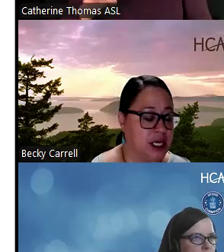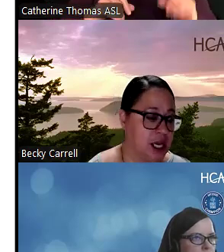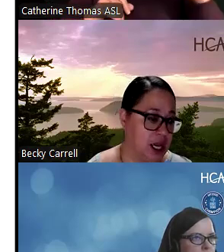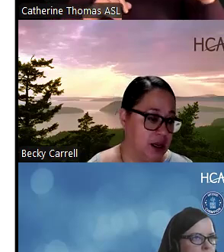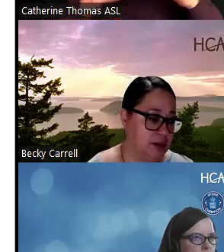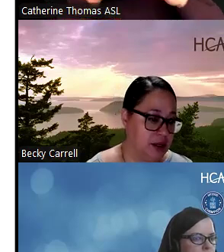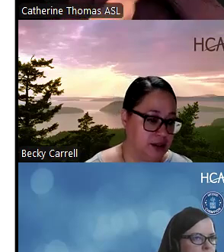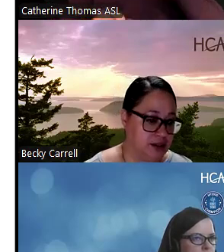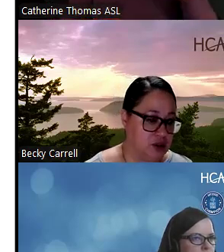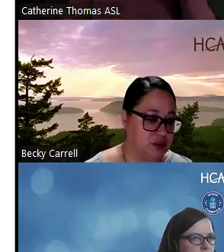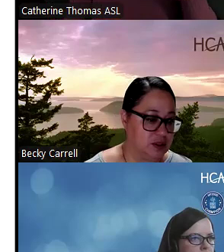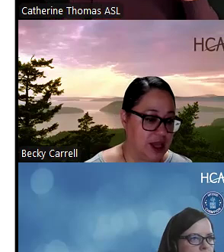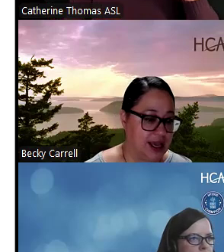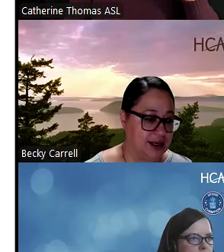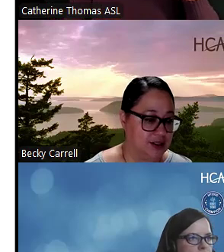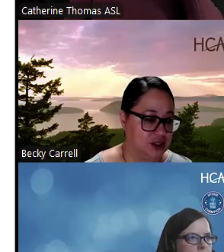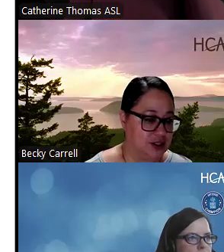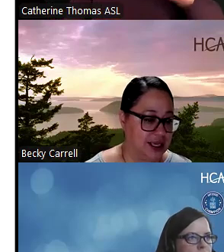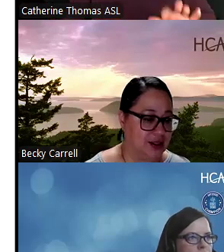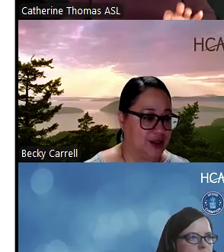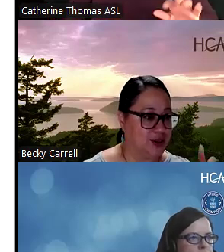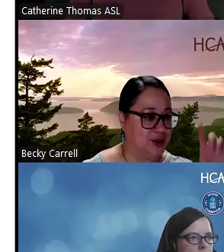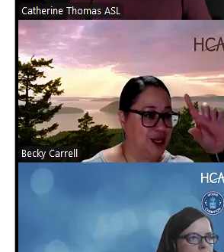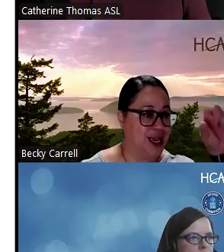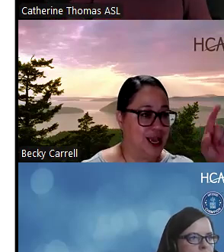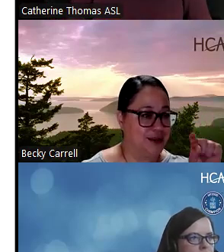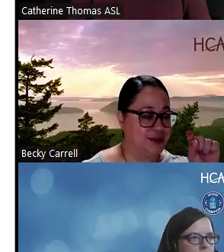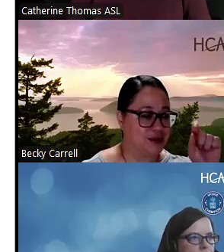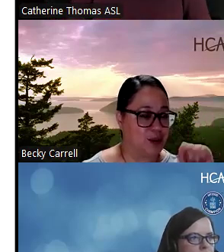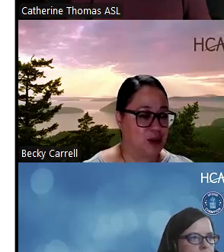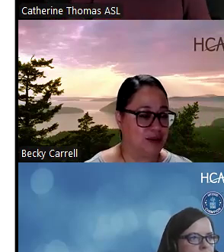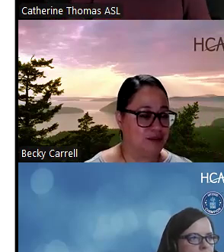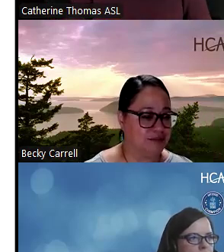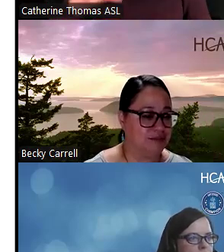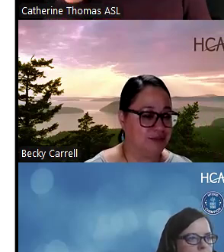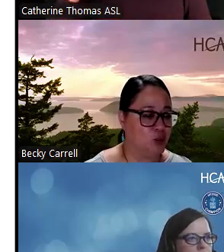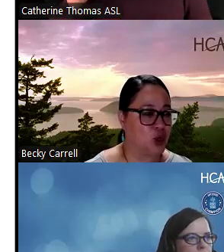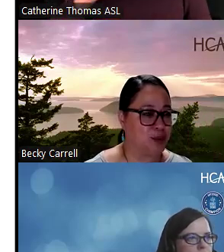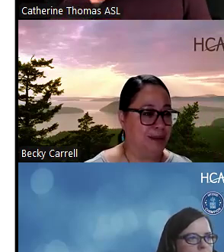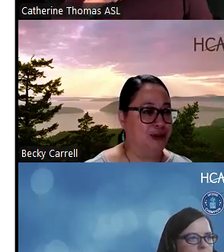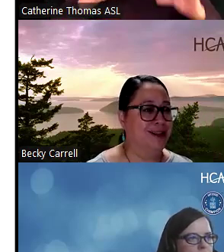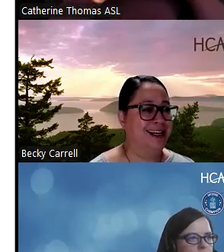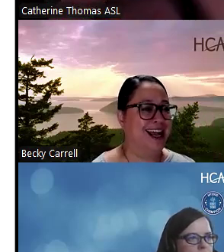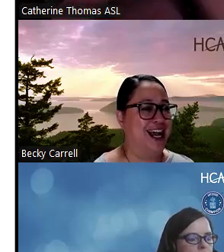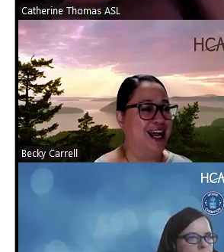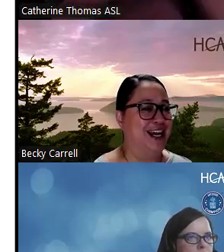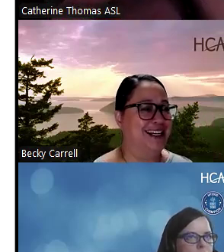function here in Zoom. So that is just the little spoken word